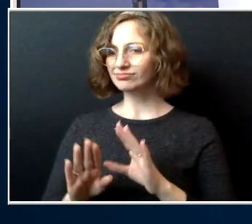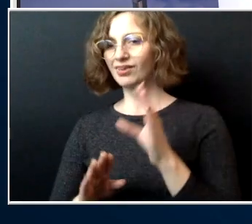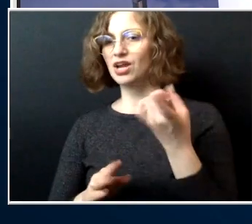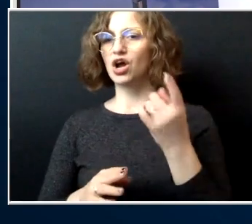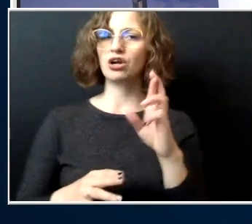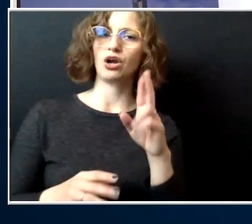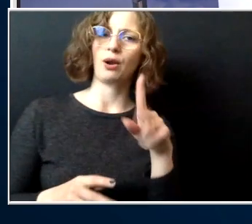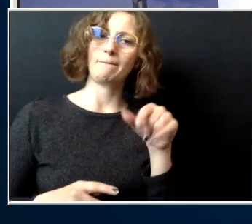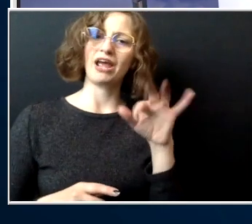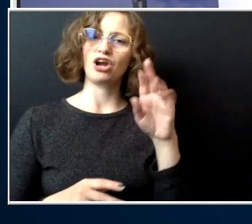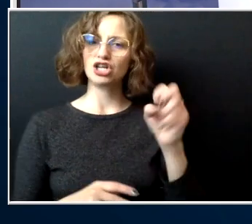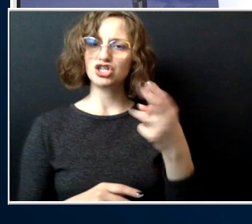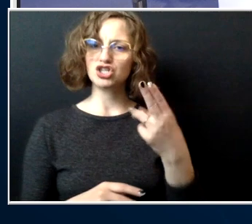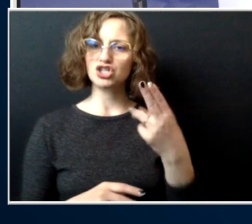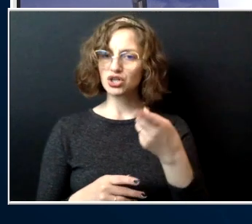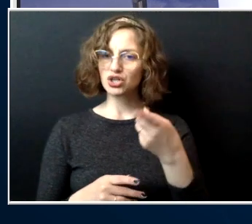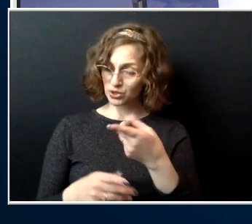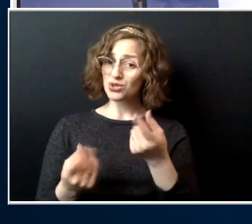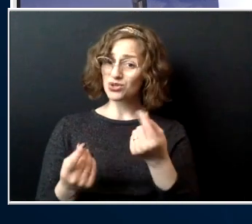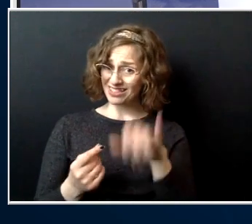doing it across the state in other areas?